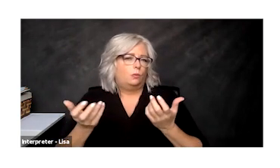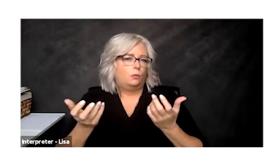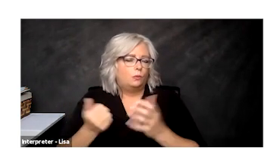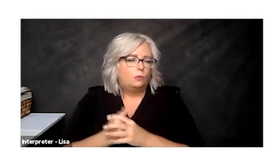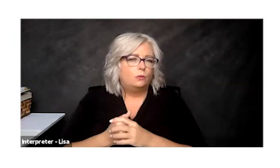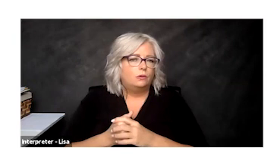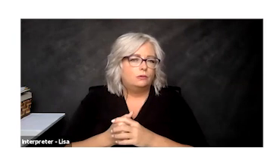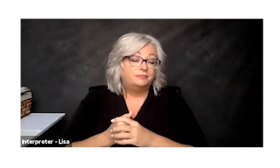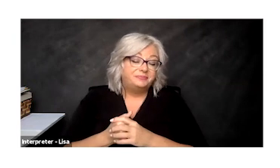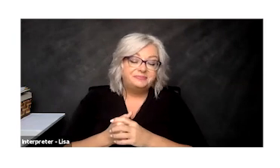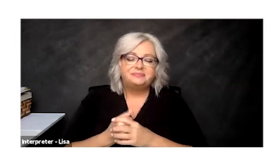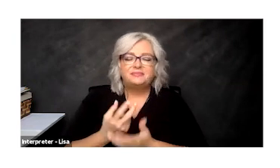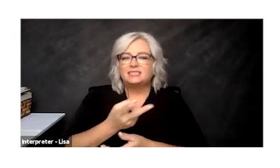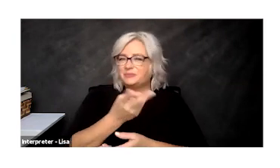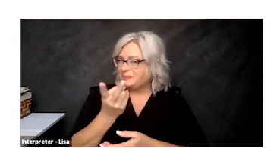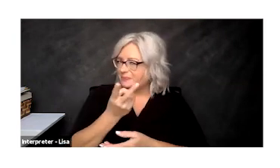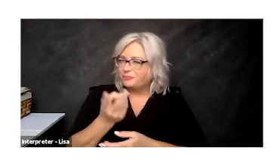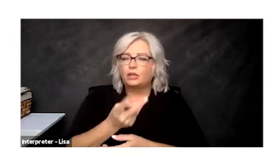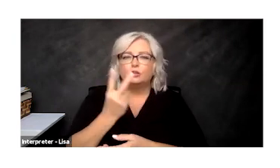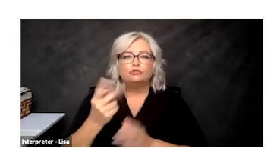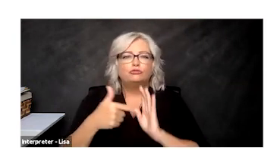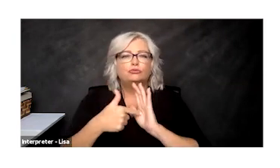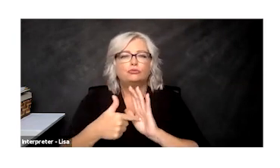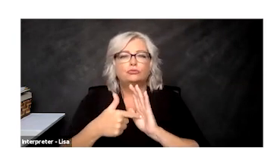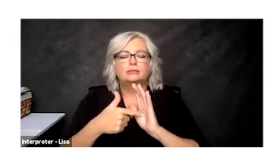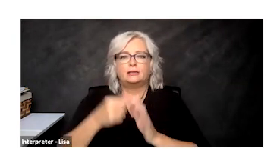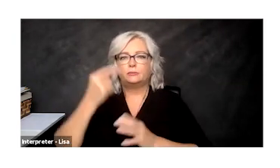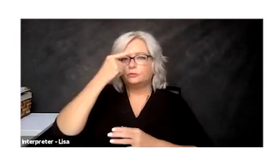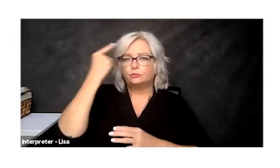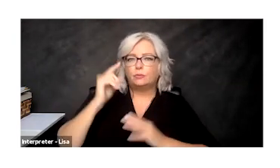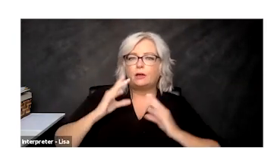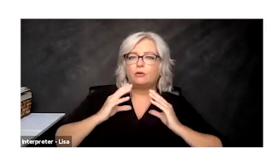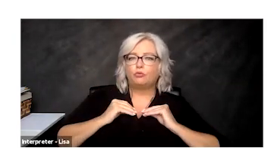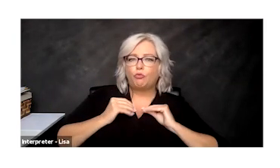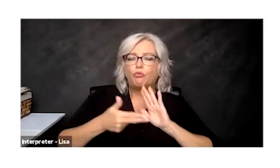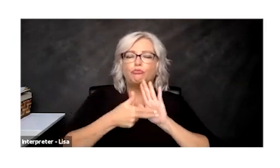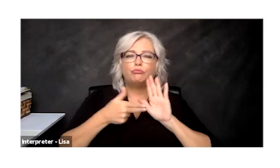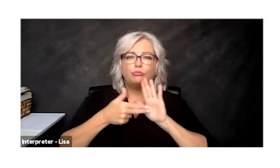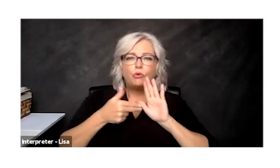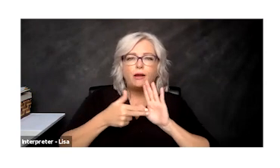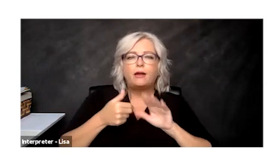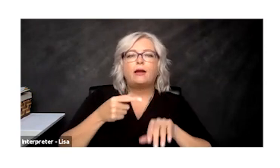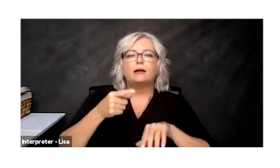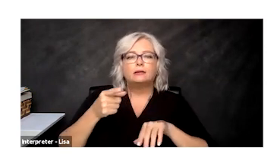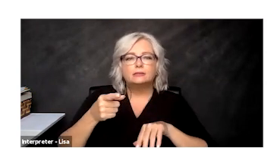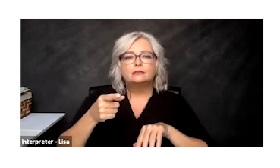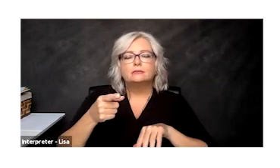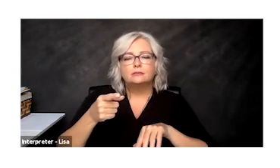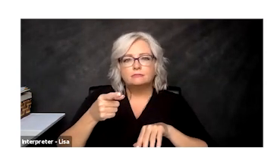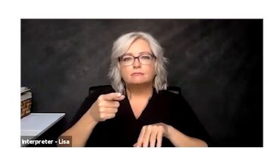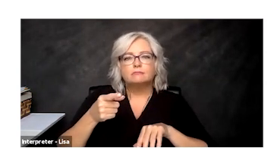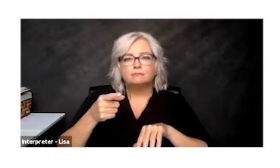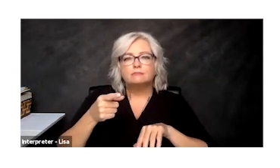So these are just two examples of Black-owned brands and the creator is thinking specifically for